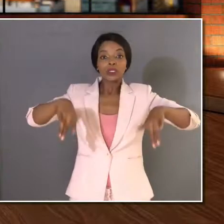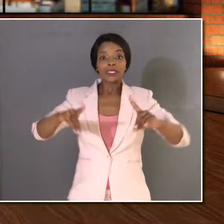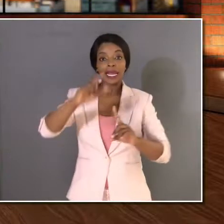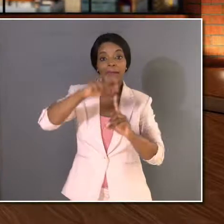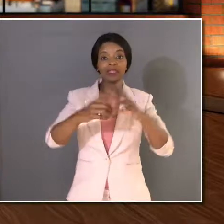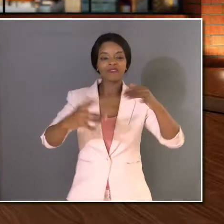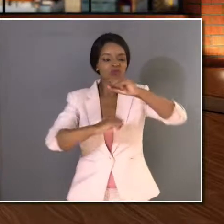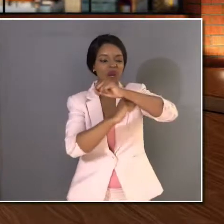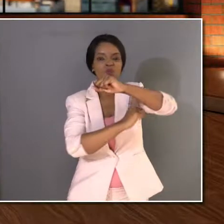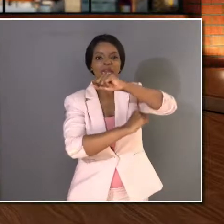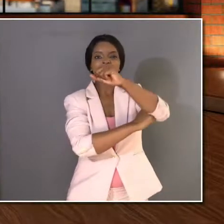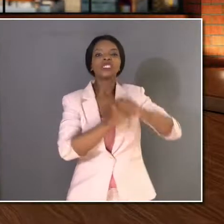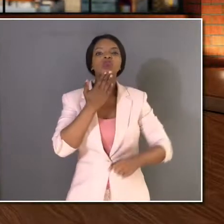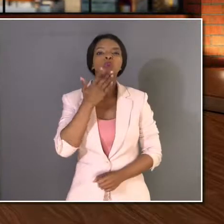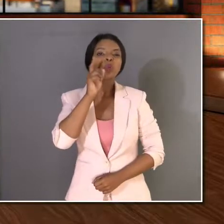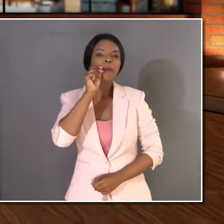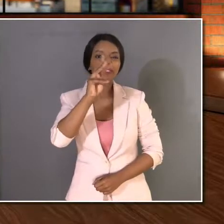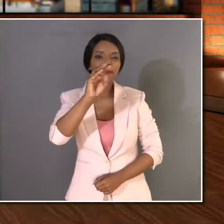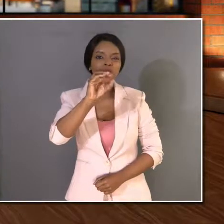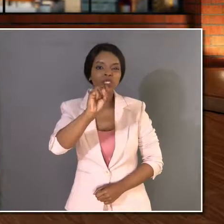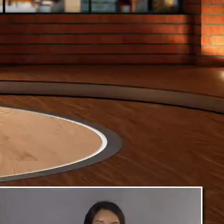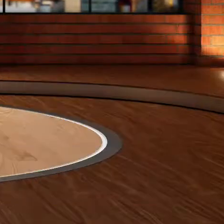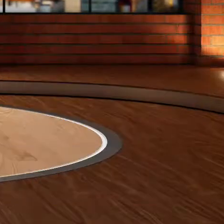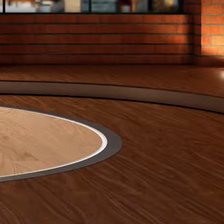words, Mr. Moss Mwasheng.